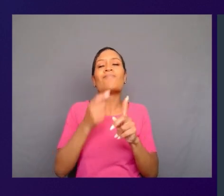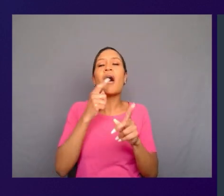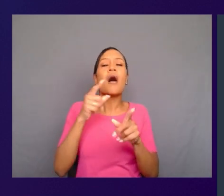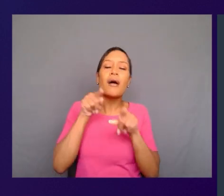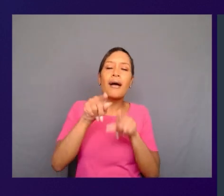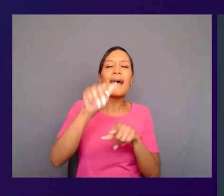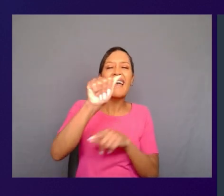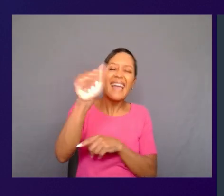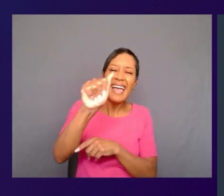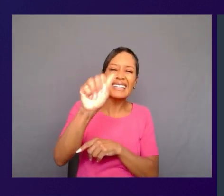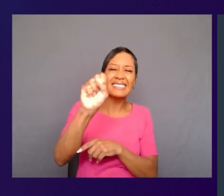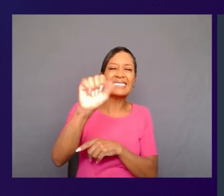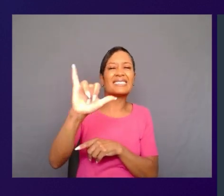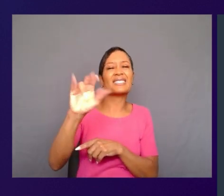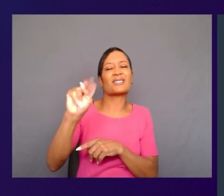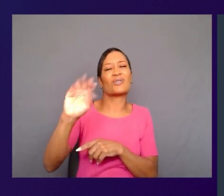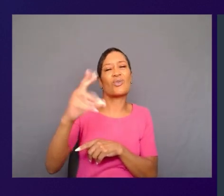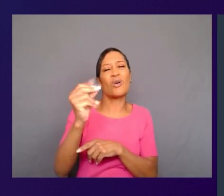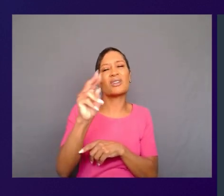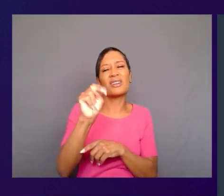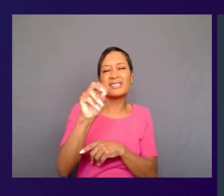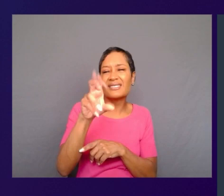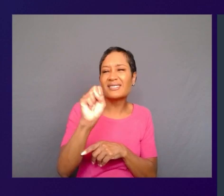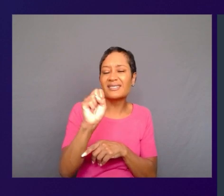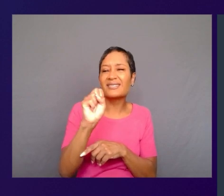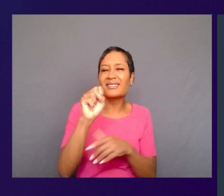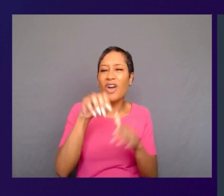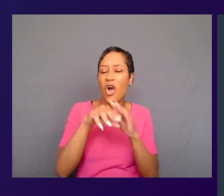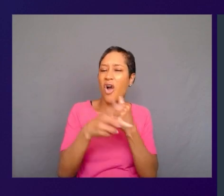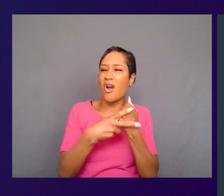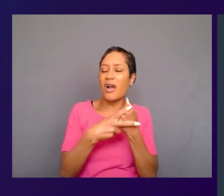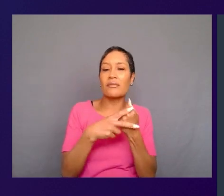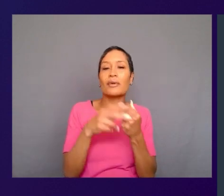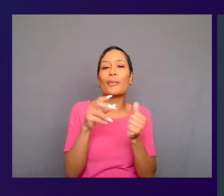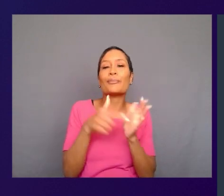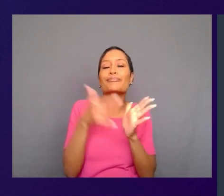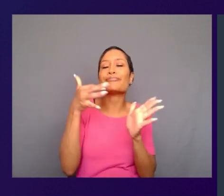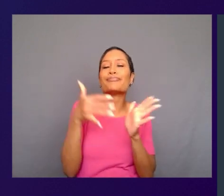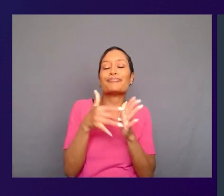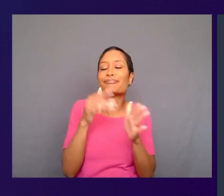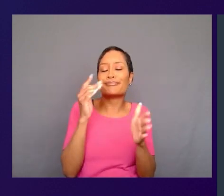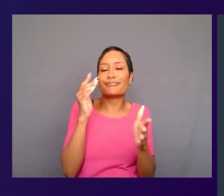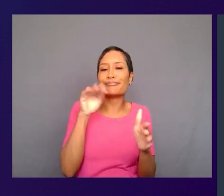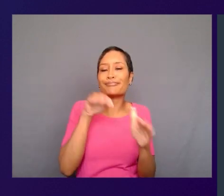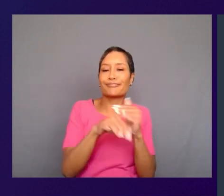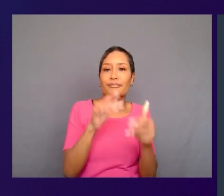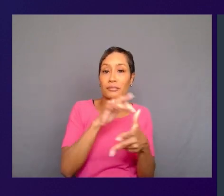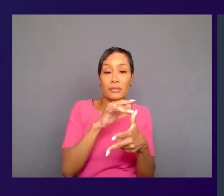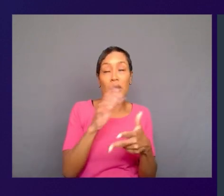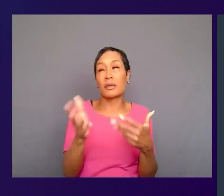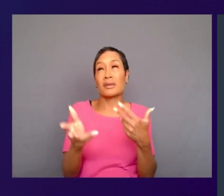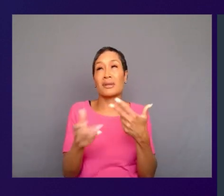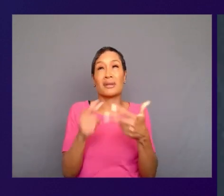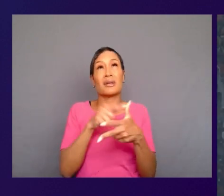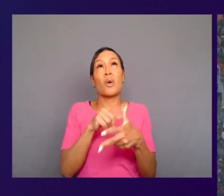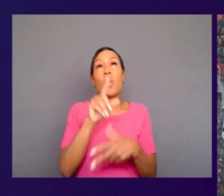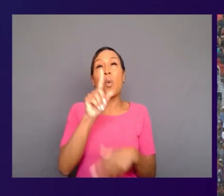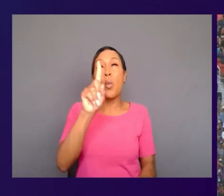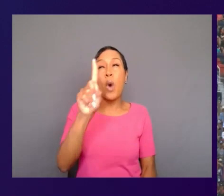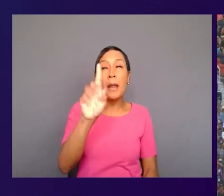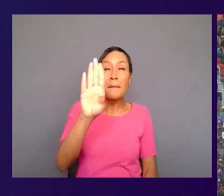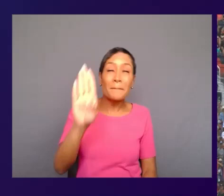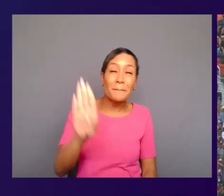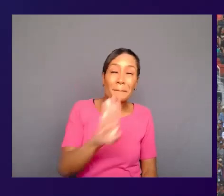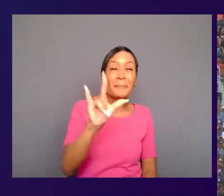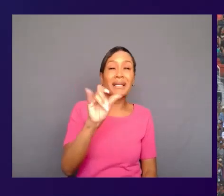that become rarely accessed. In fact, Amazon S3 Intelligent Tiering has saved customers more than $1 billion in